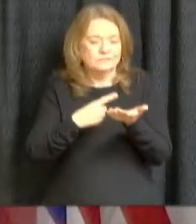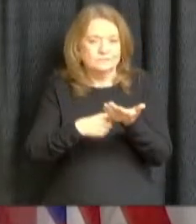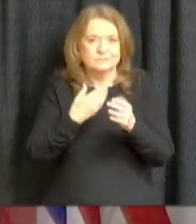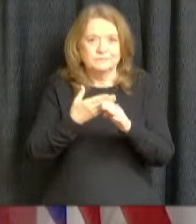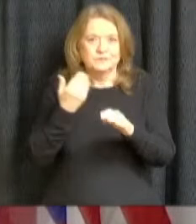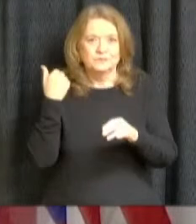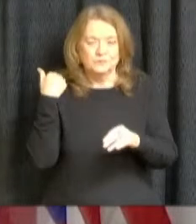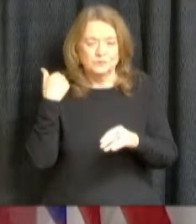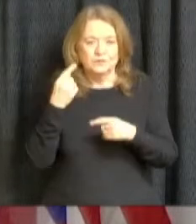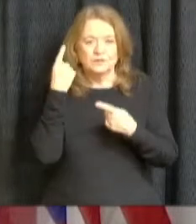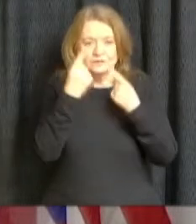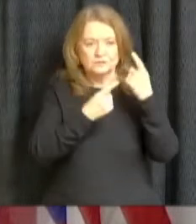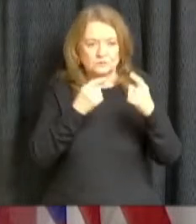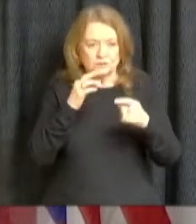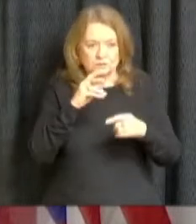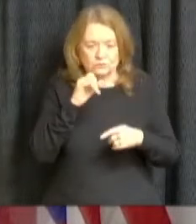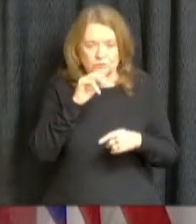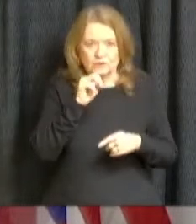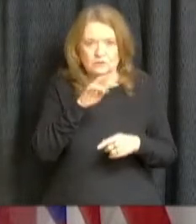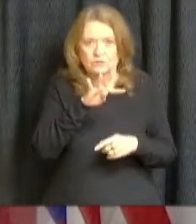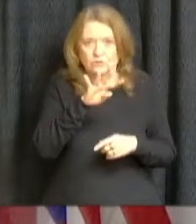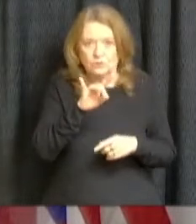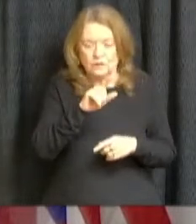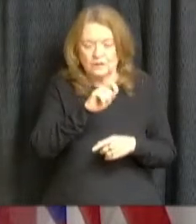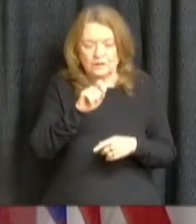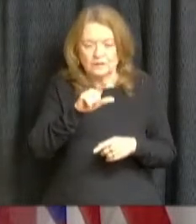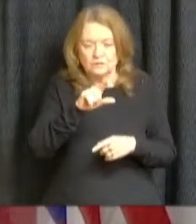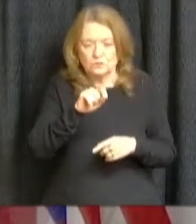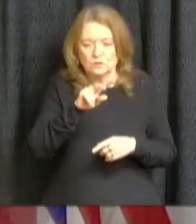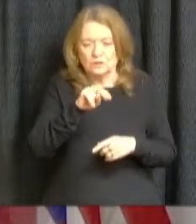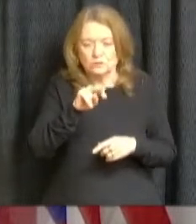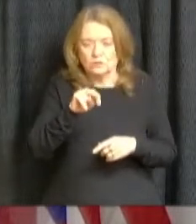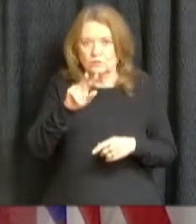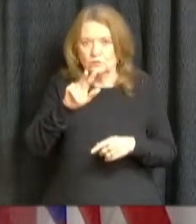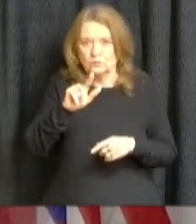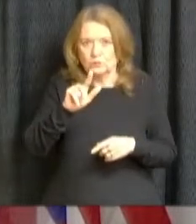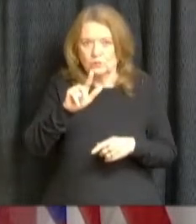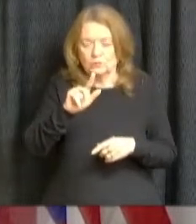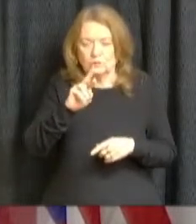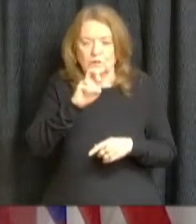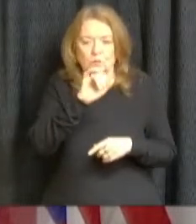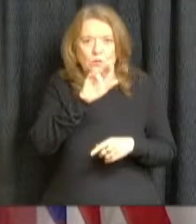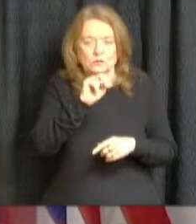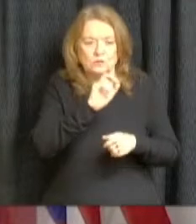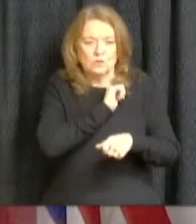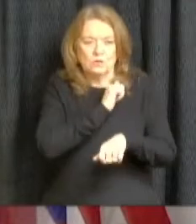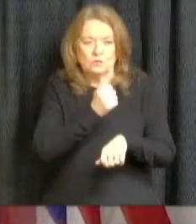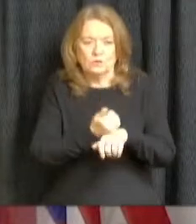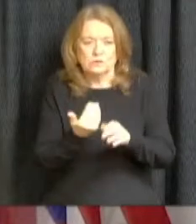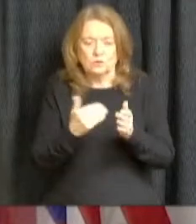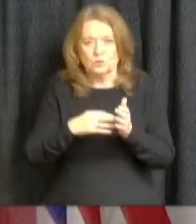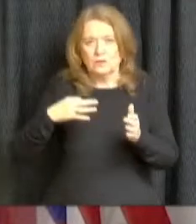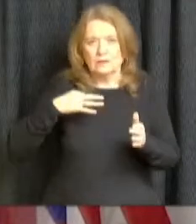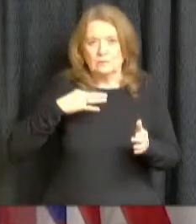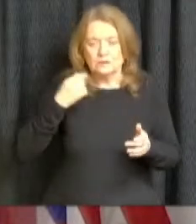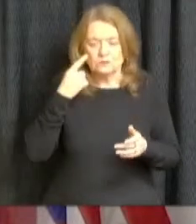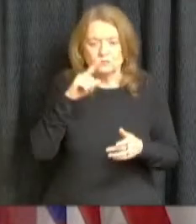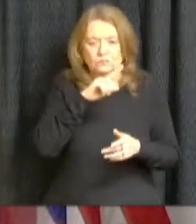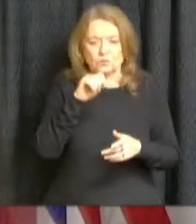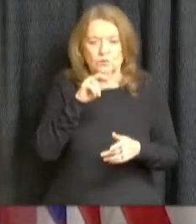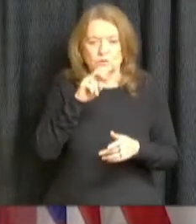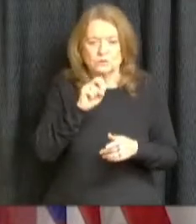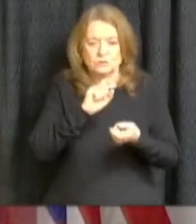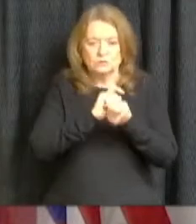before. Consideration of Resolution 48, 2022-23, a resolution authorizing reapplication for zone